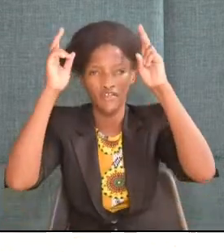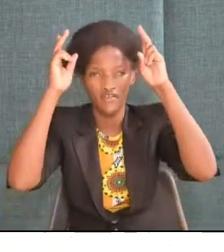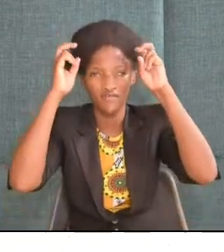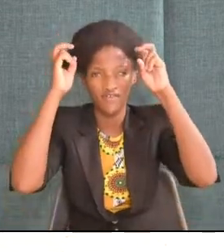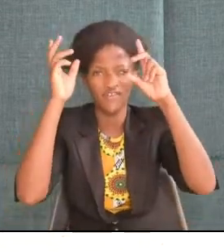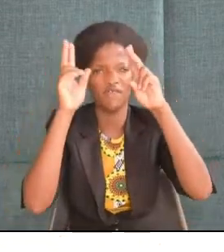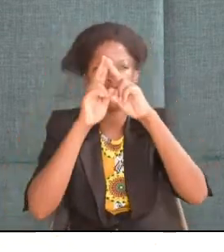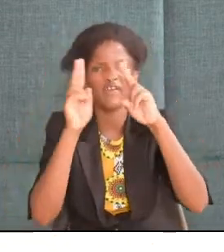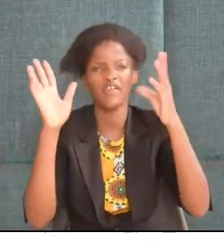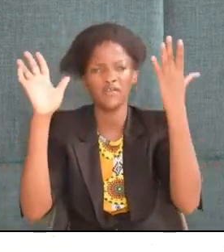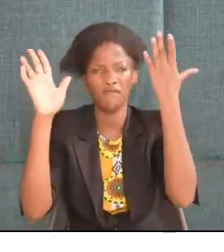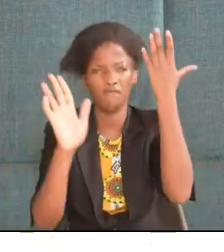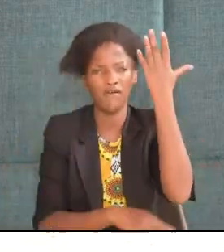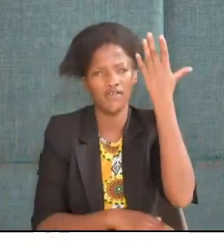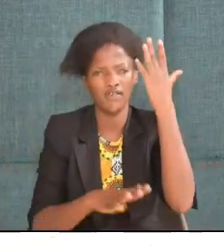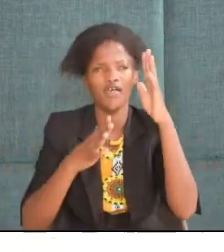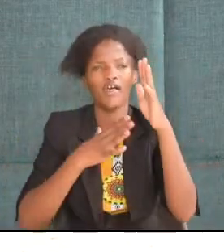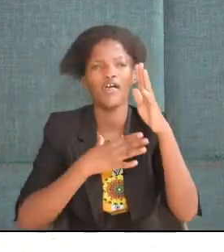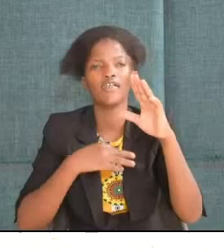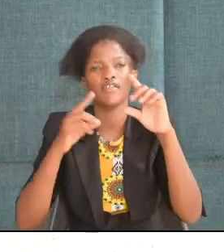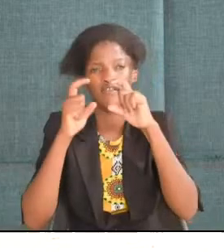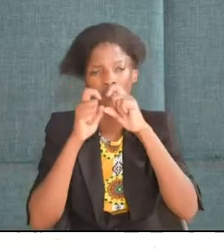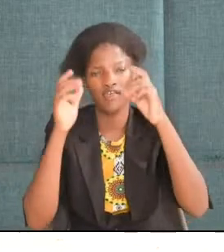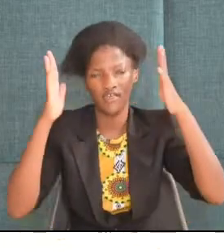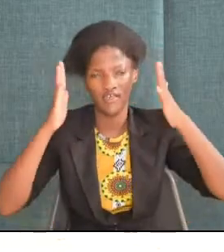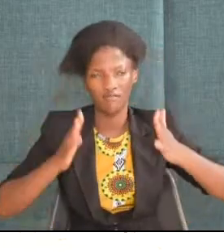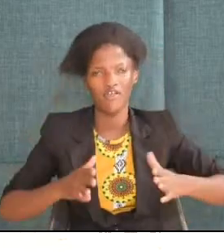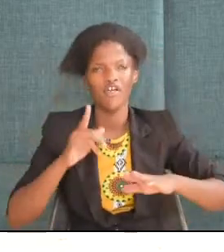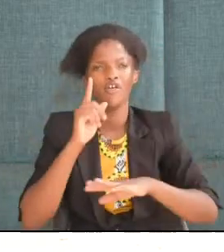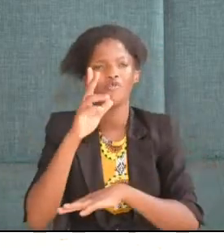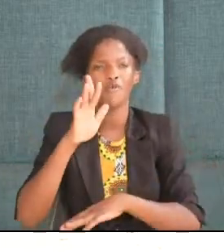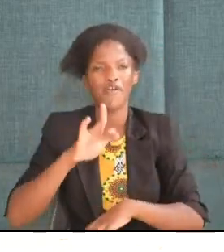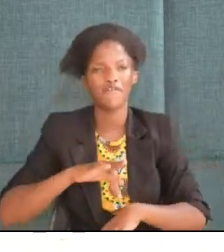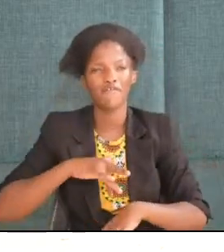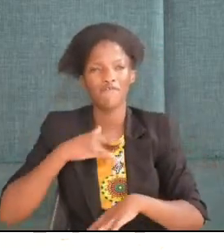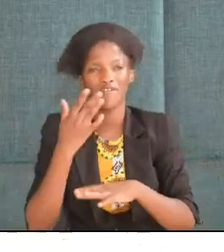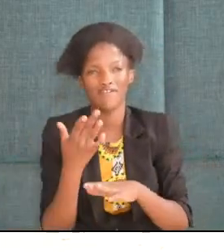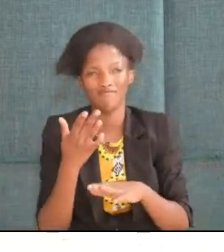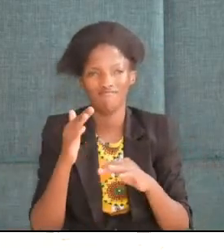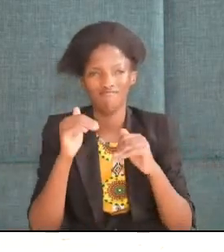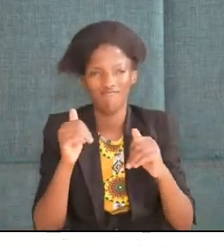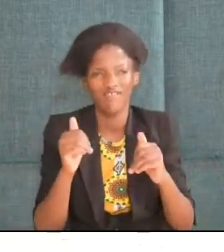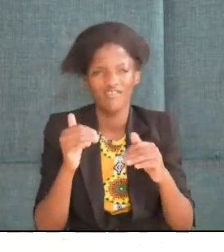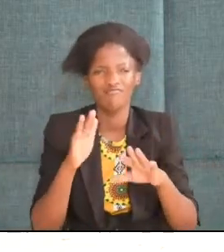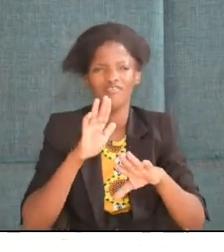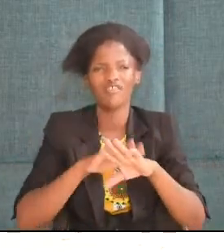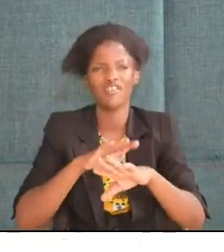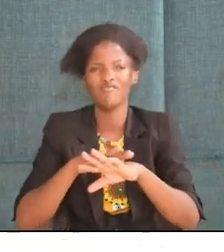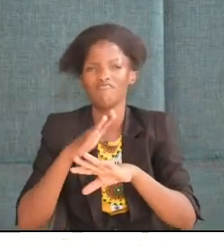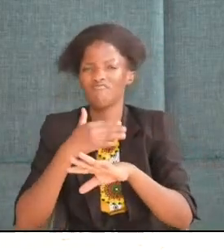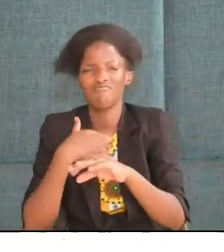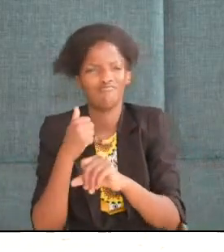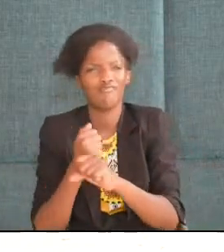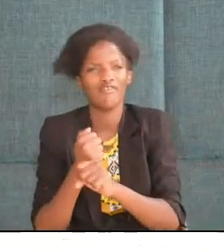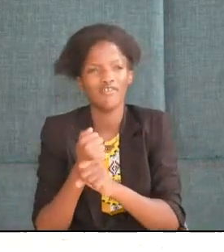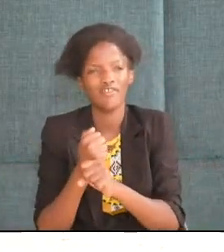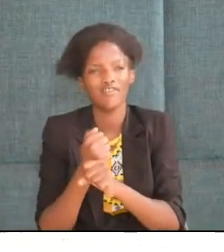Satan is bad and he is the enemy. Do you ever feel torn between doing the right thing and the wrong